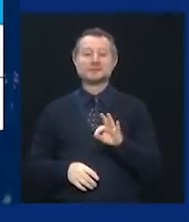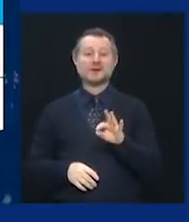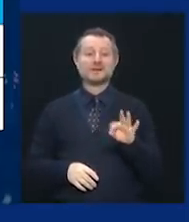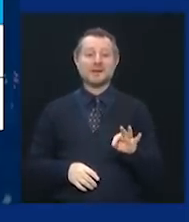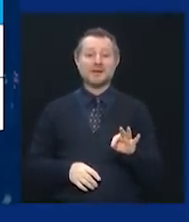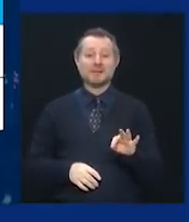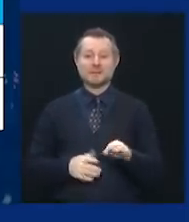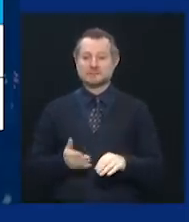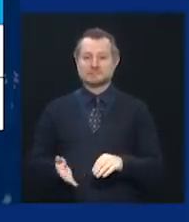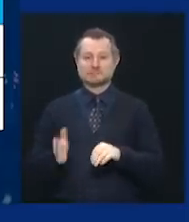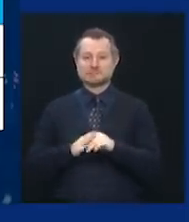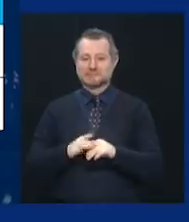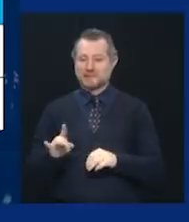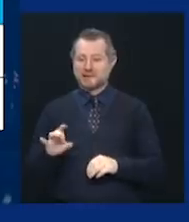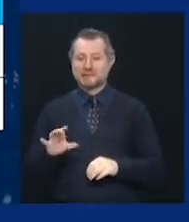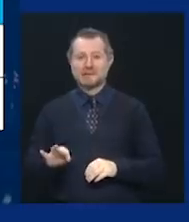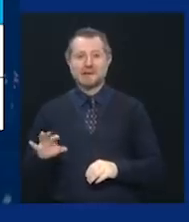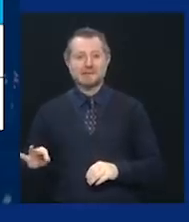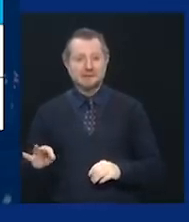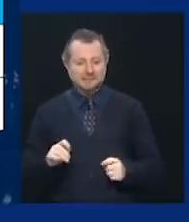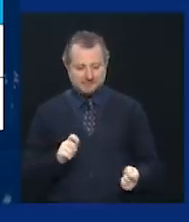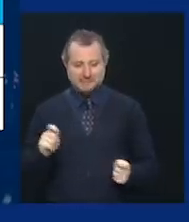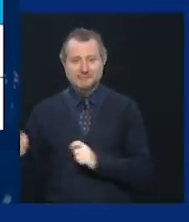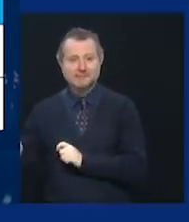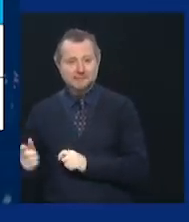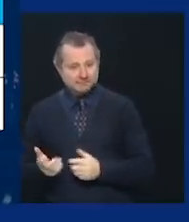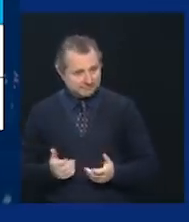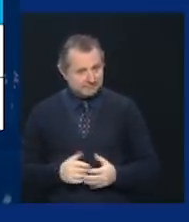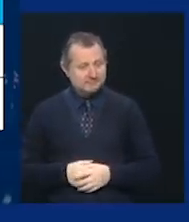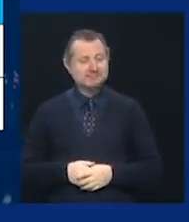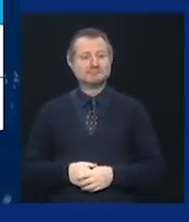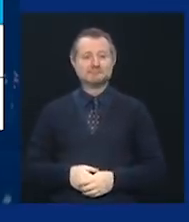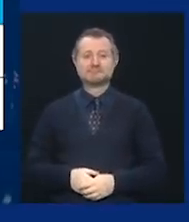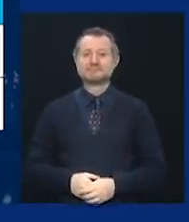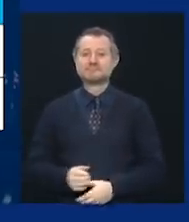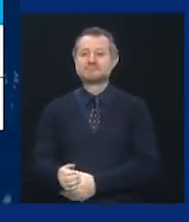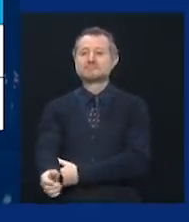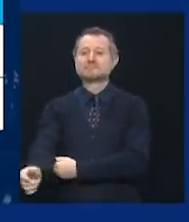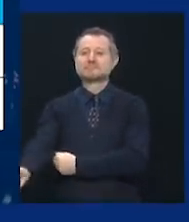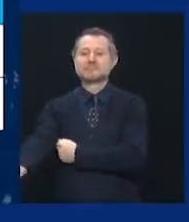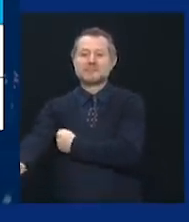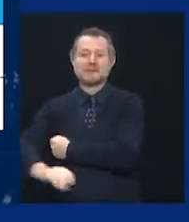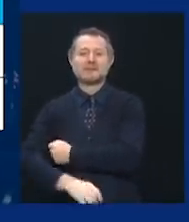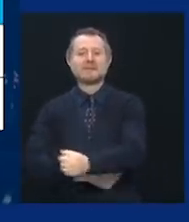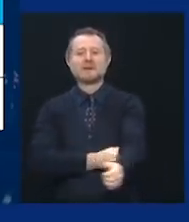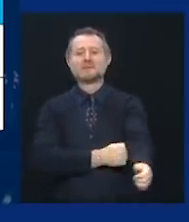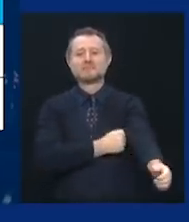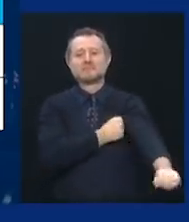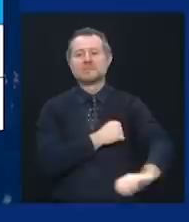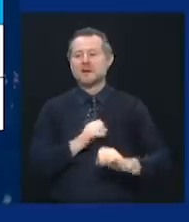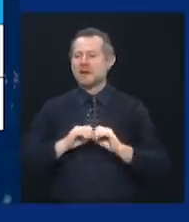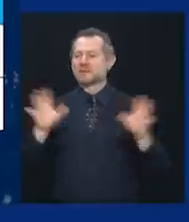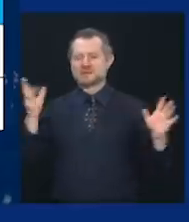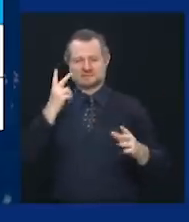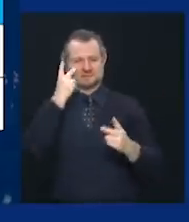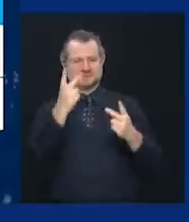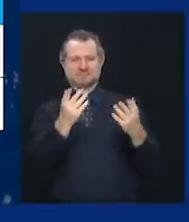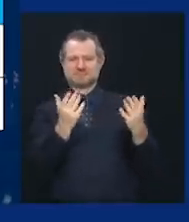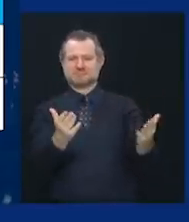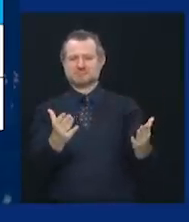899. So it is clear that the increase through the